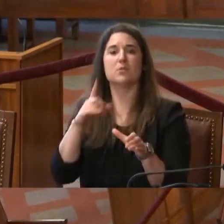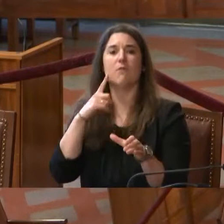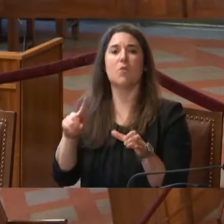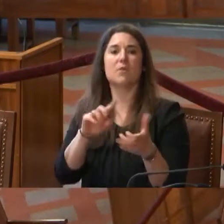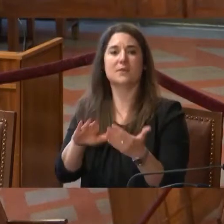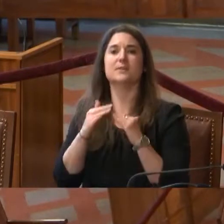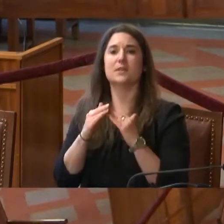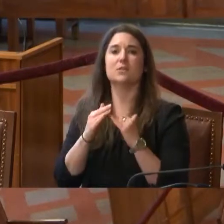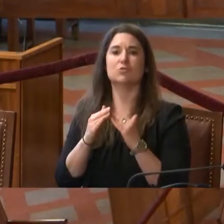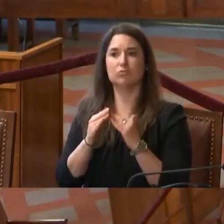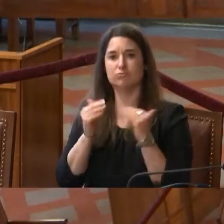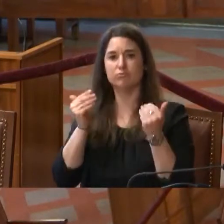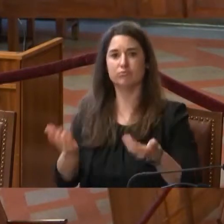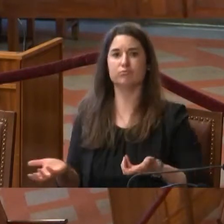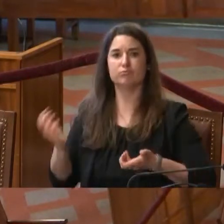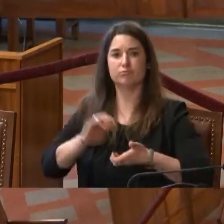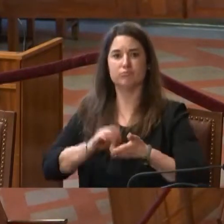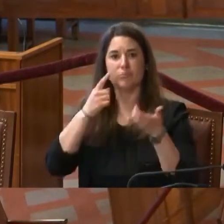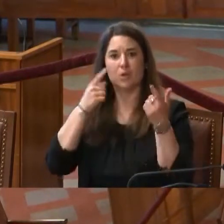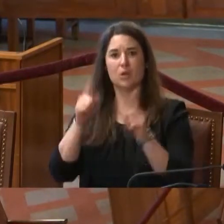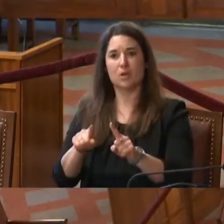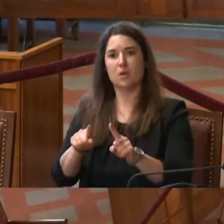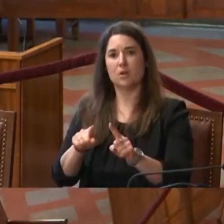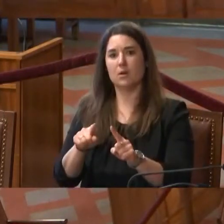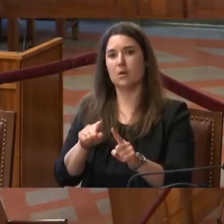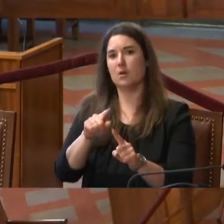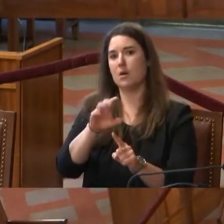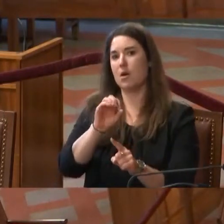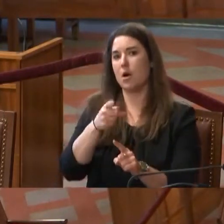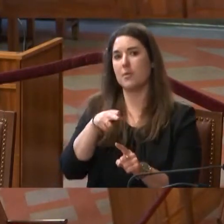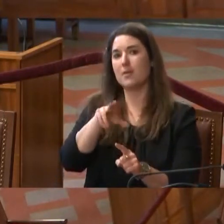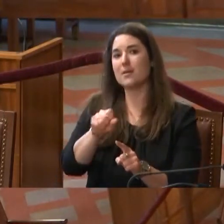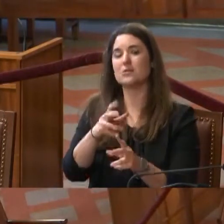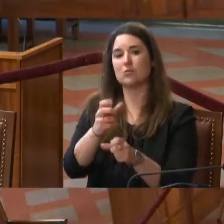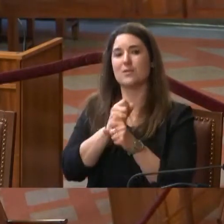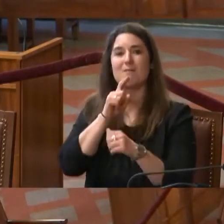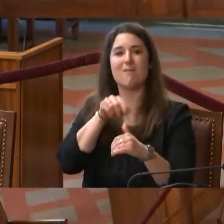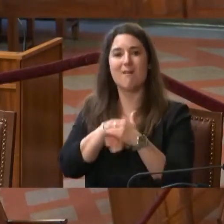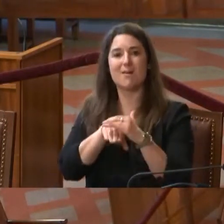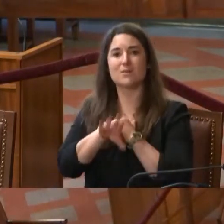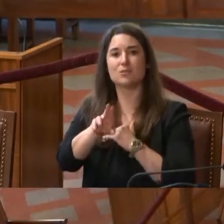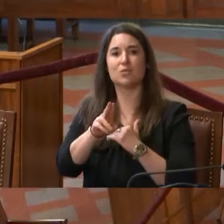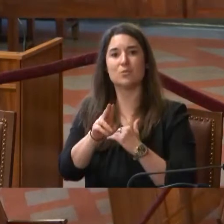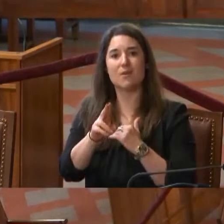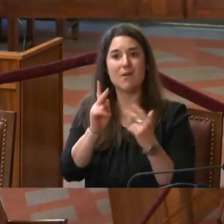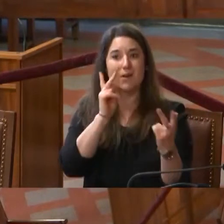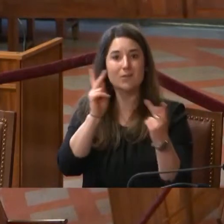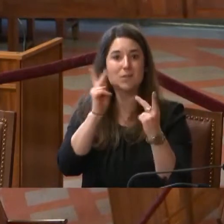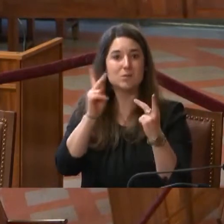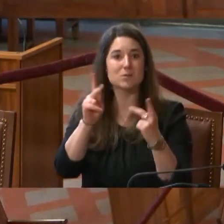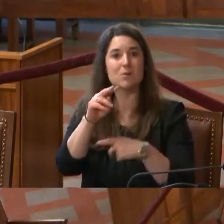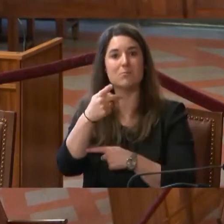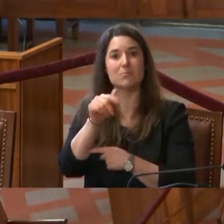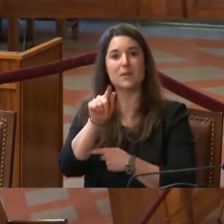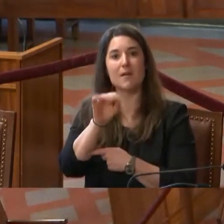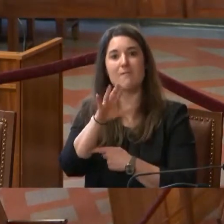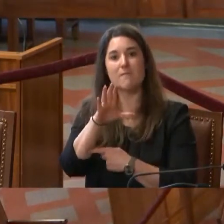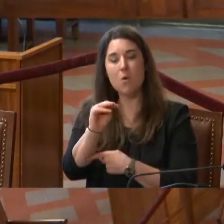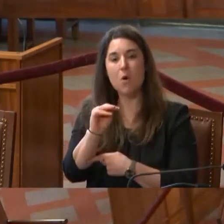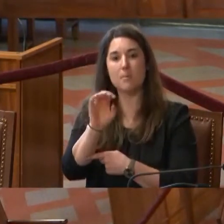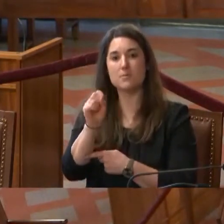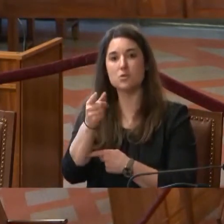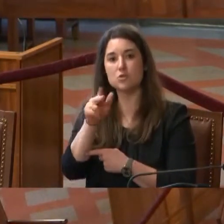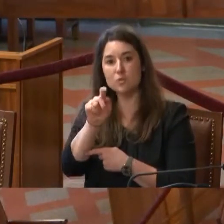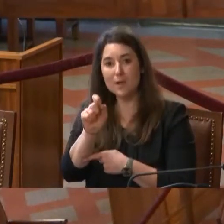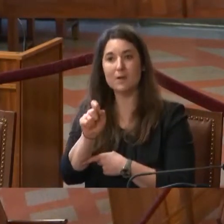of the city to enter into an agreement with Populous in order to receive access to their visualization platform suite,